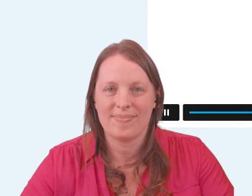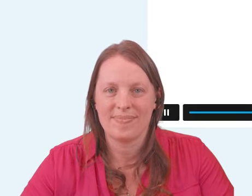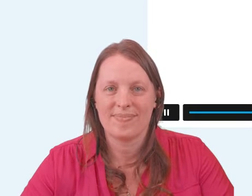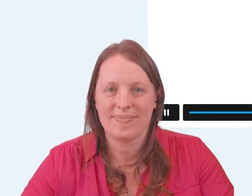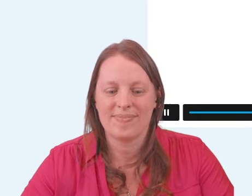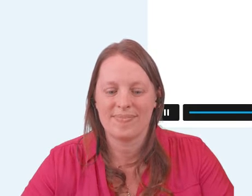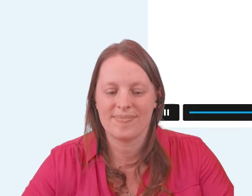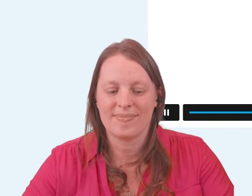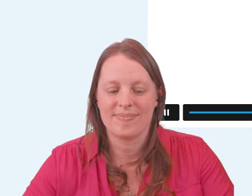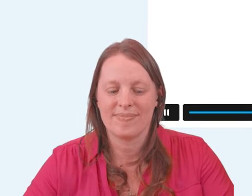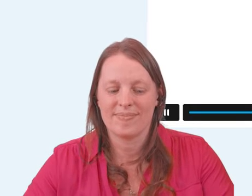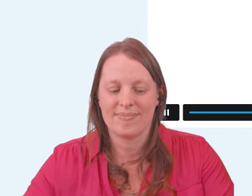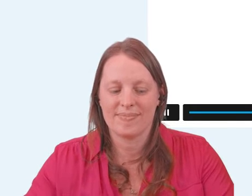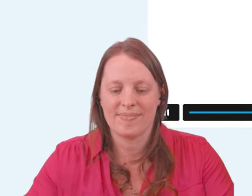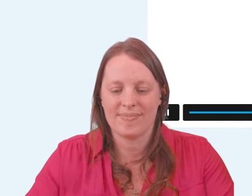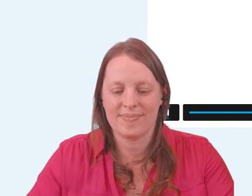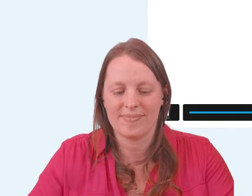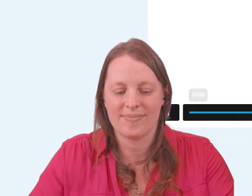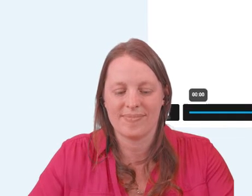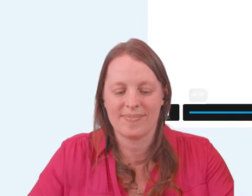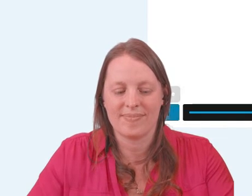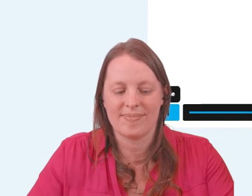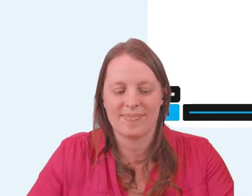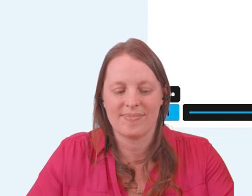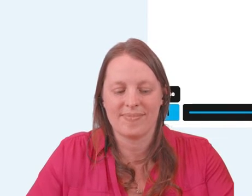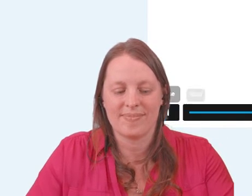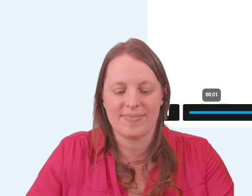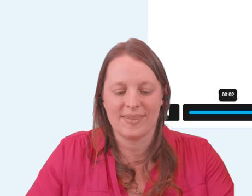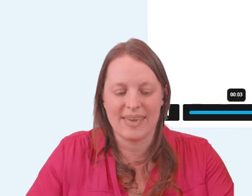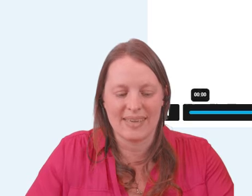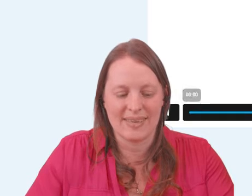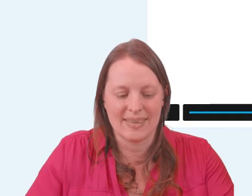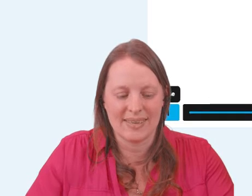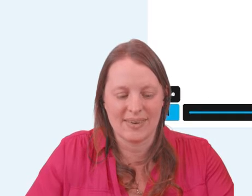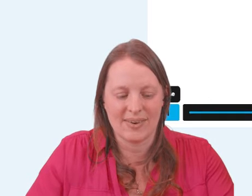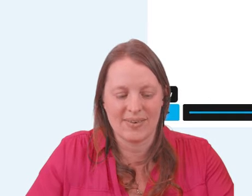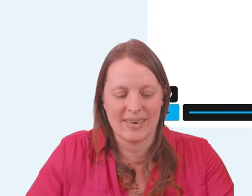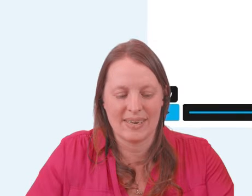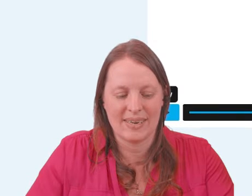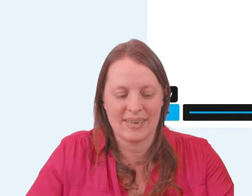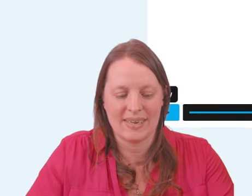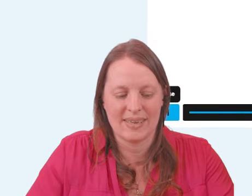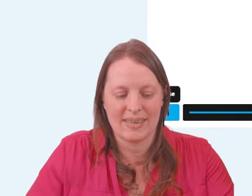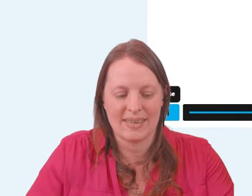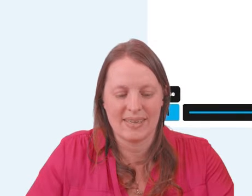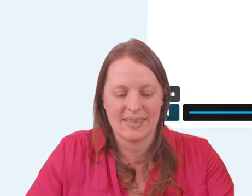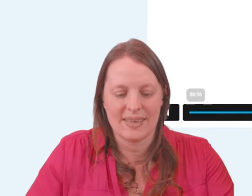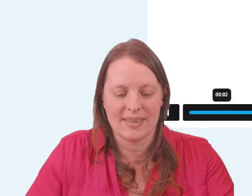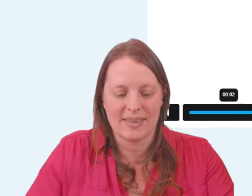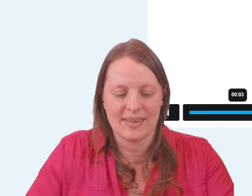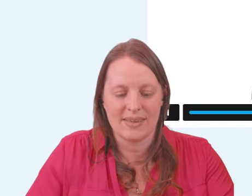me. I agree. Okay, go ahead. Yes. All right.